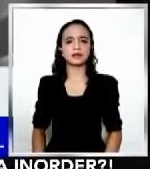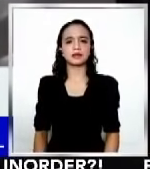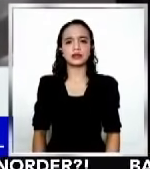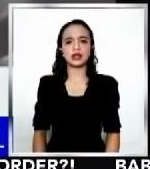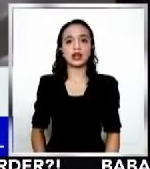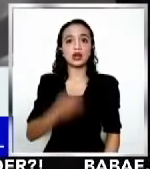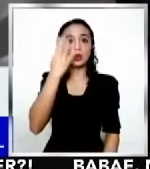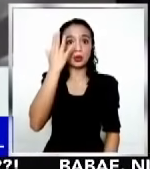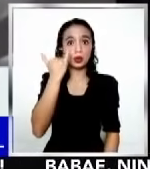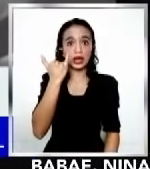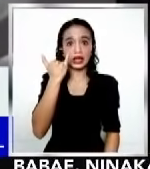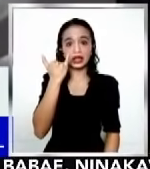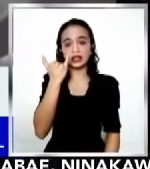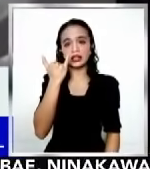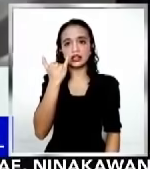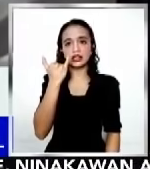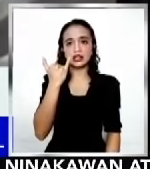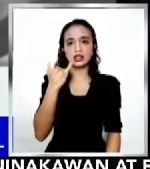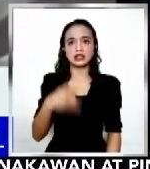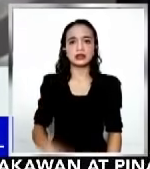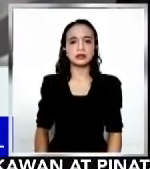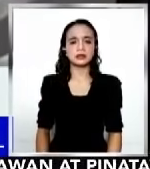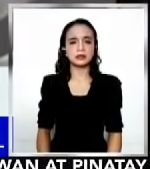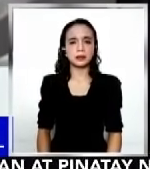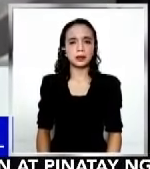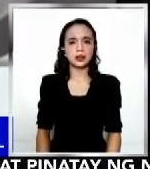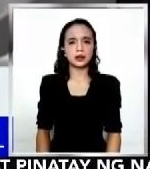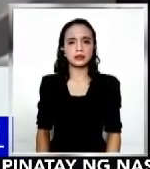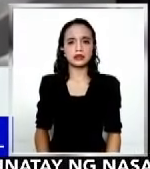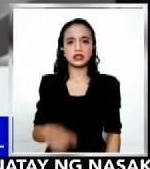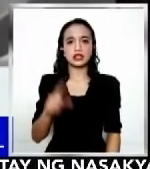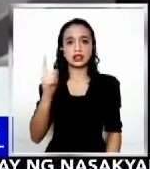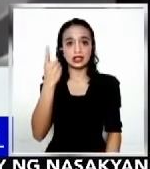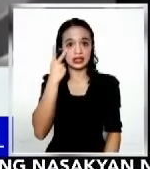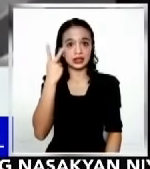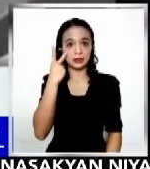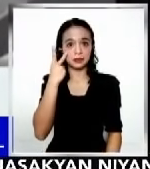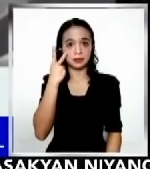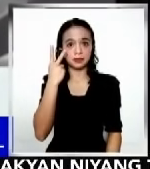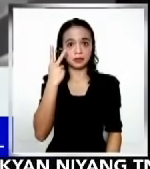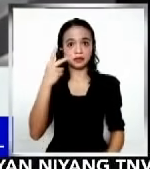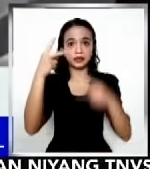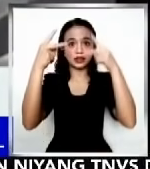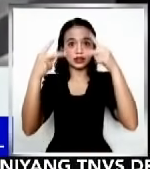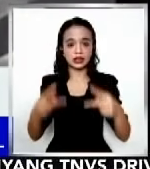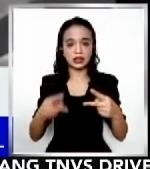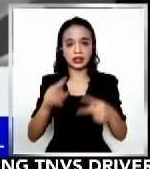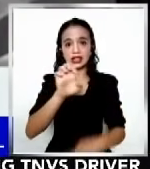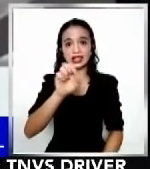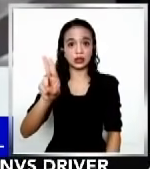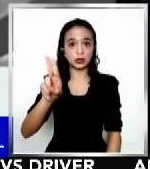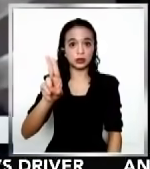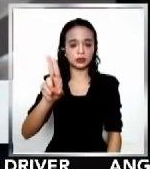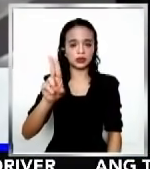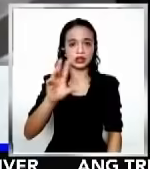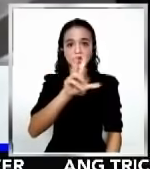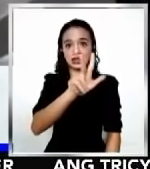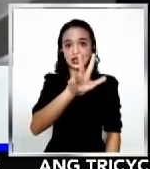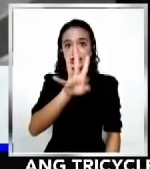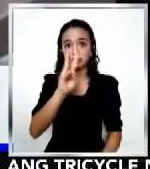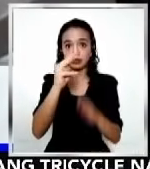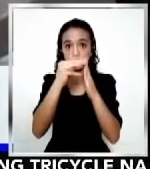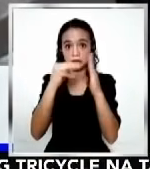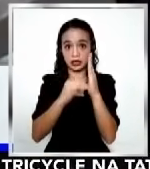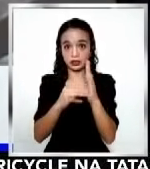so far, among the at least on sa database ng ng EU out of the 34 million that have been given so far